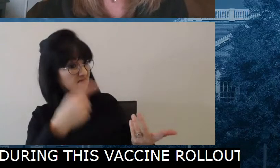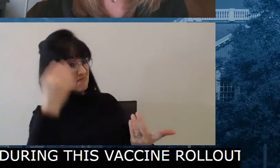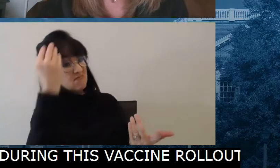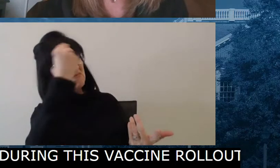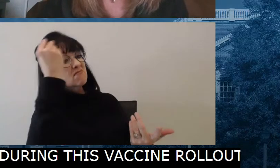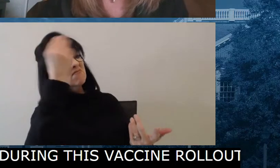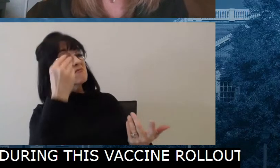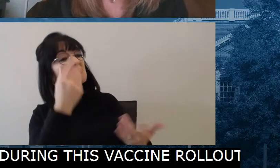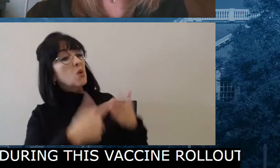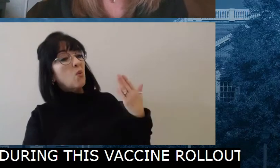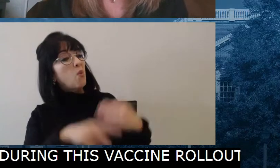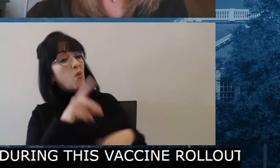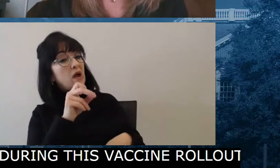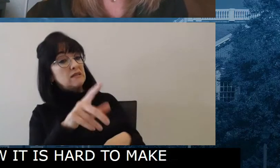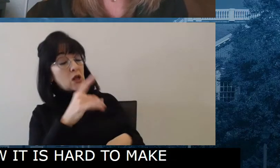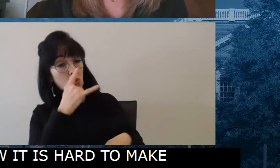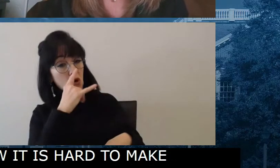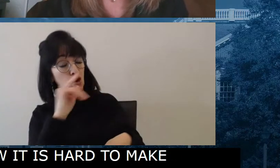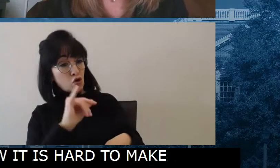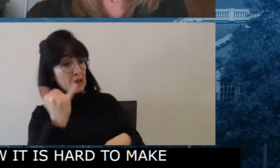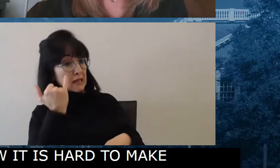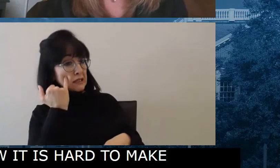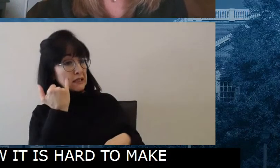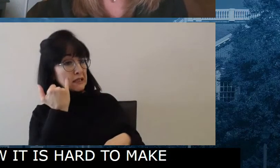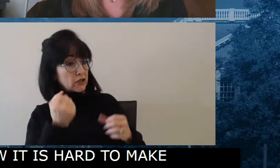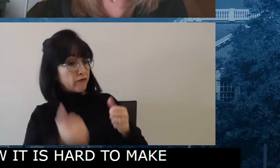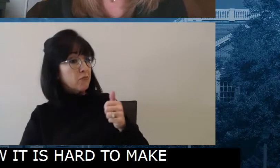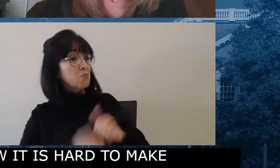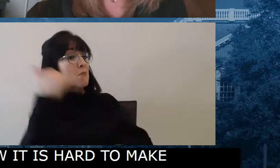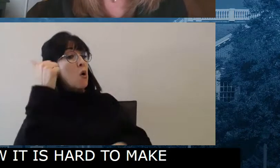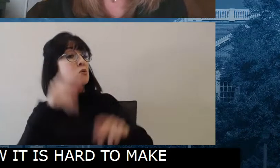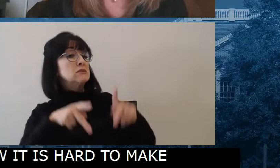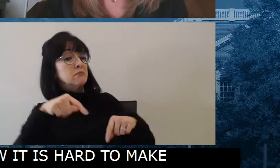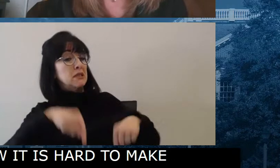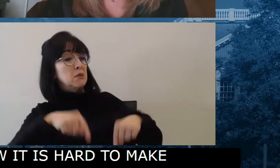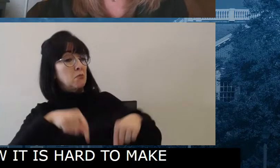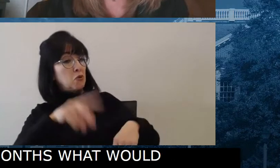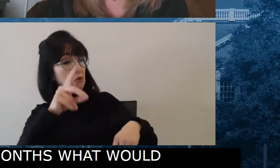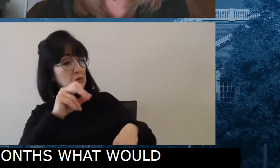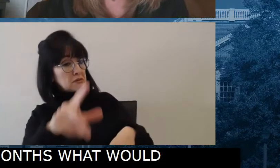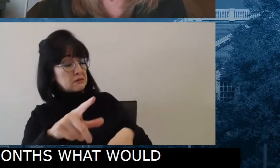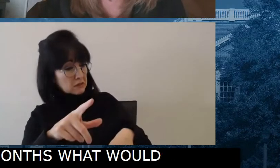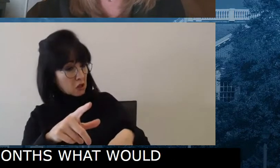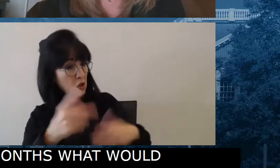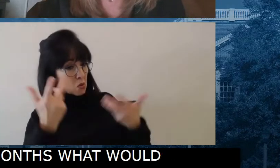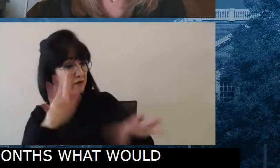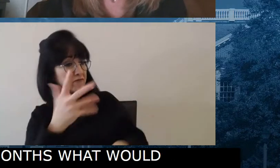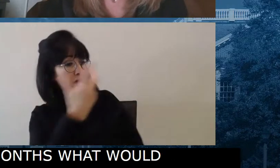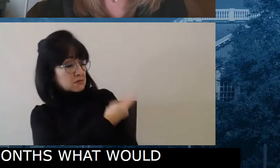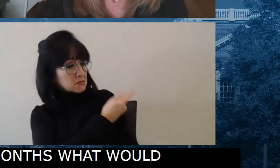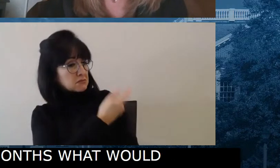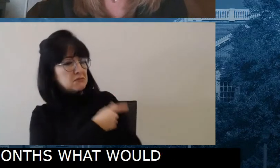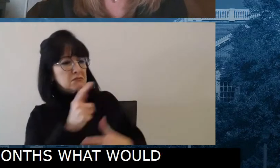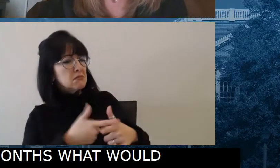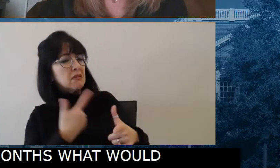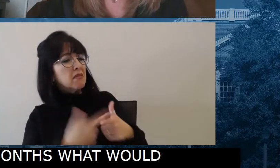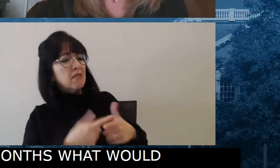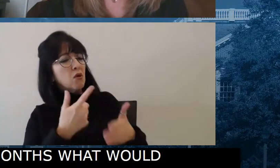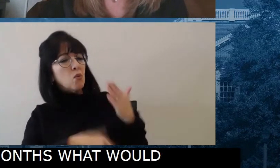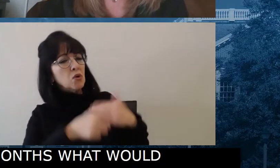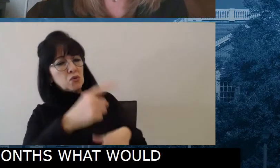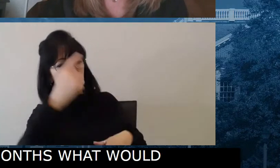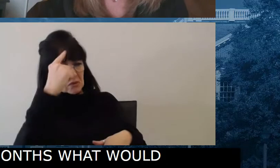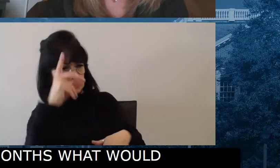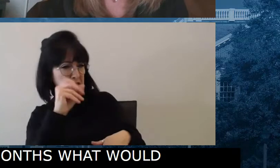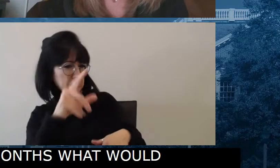the population has been vaccinated, what role do you think those mitigation measures like mask wearing and social distancing will